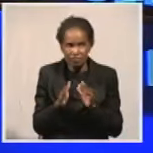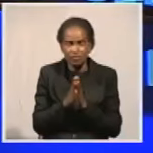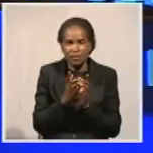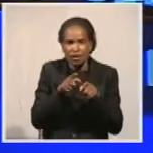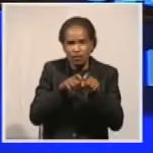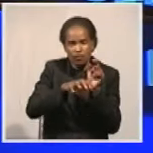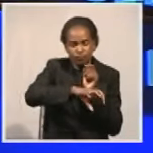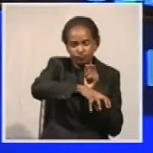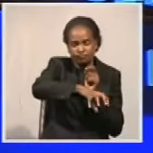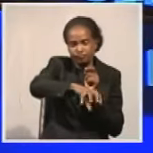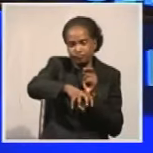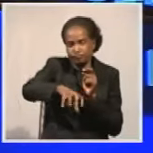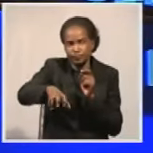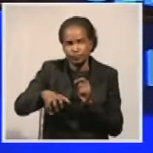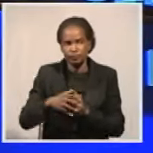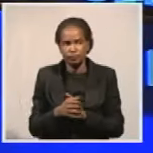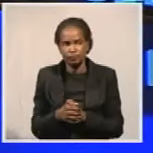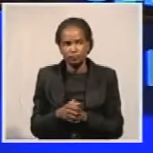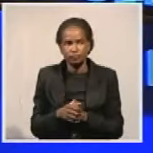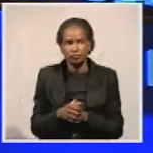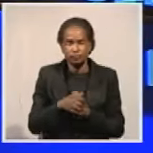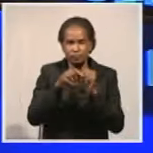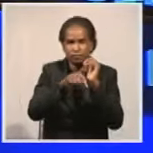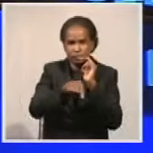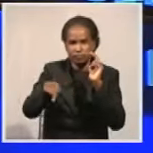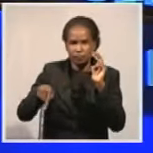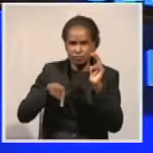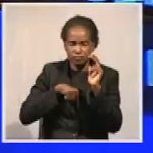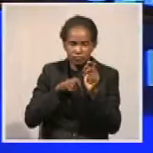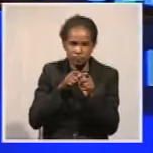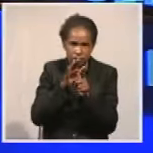constituency-based, not constituent, national-based,